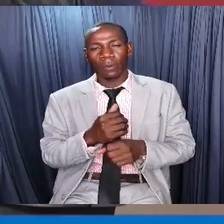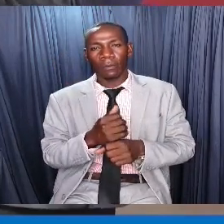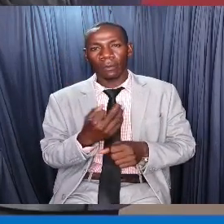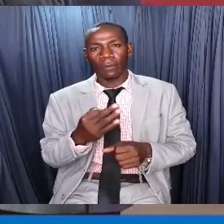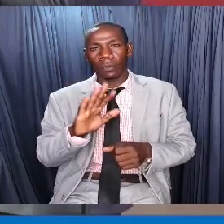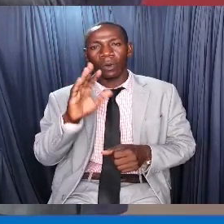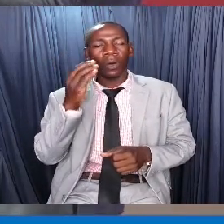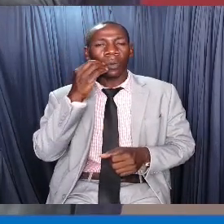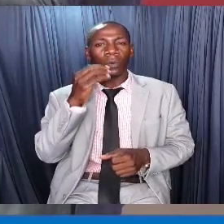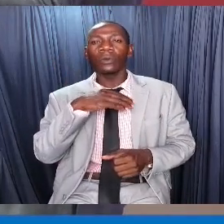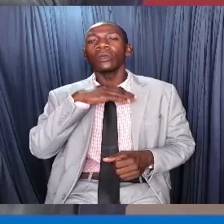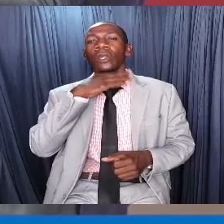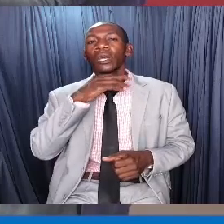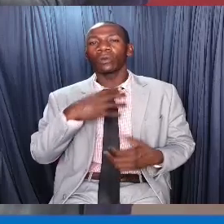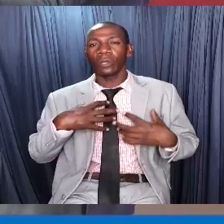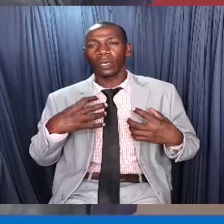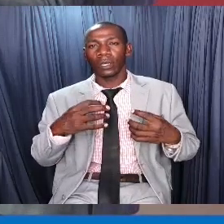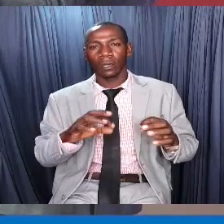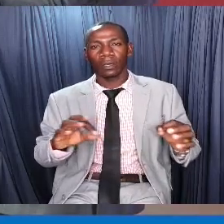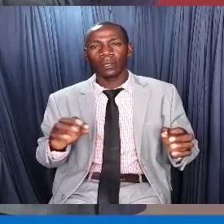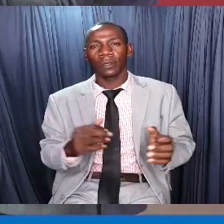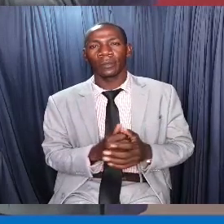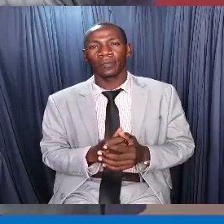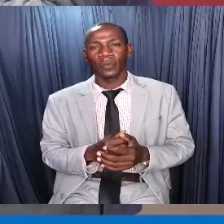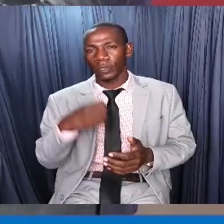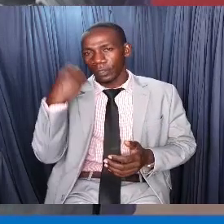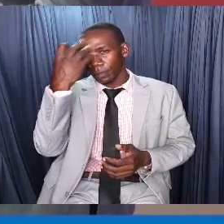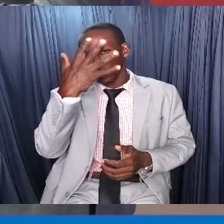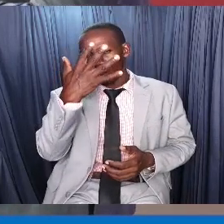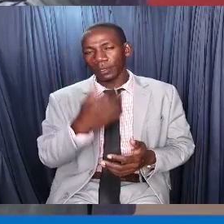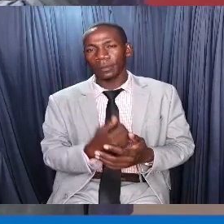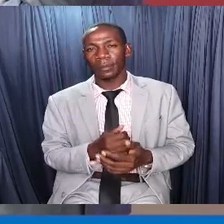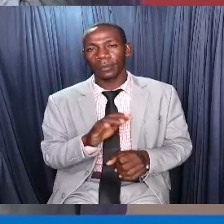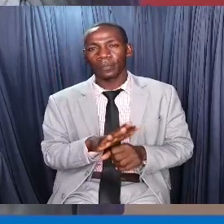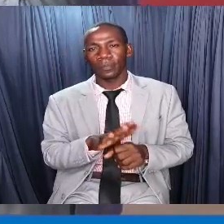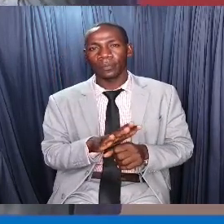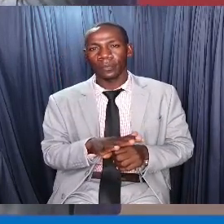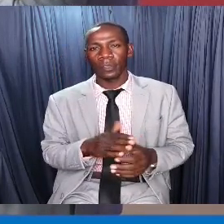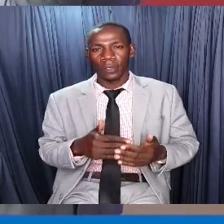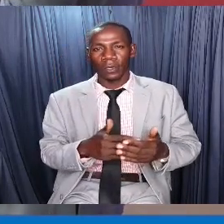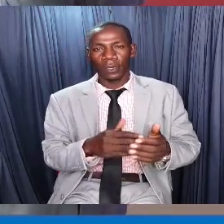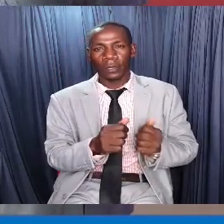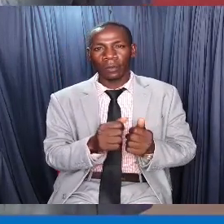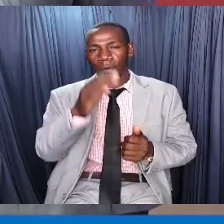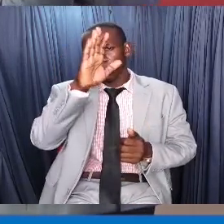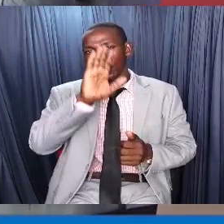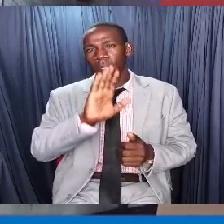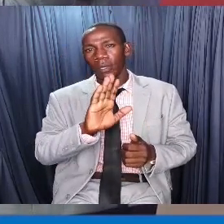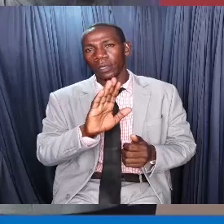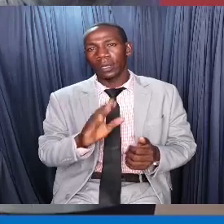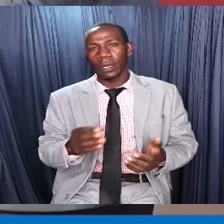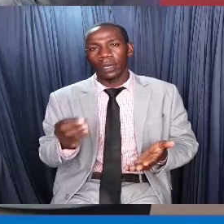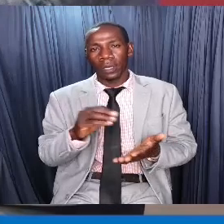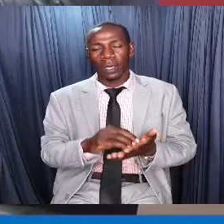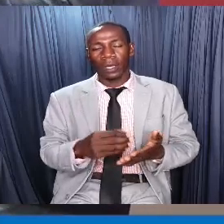home. Maana utakufa wala hutapona. Because you'll die, you'll never live. Akashangaa sana. He was surprised so much. Yeye anaongozwa na Mungu. So he was guided by God. Tena ana maneno